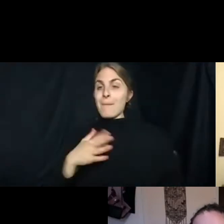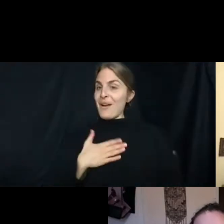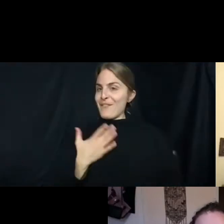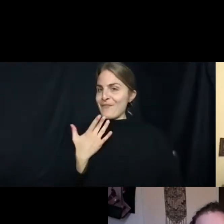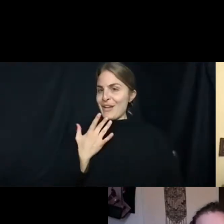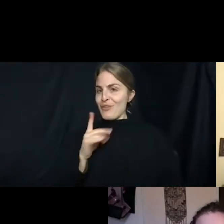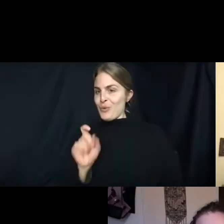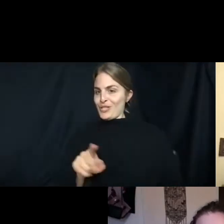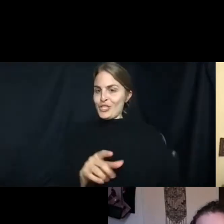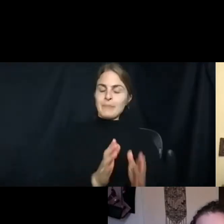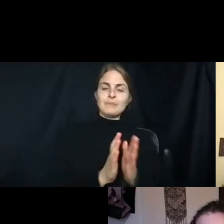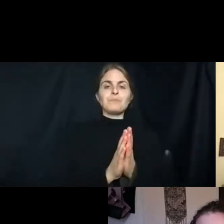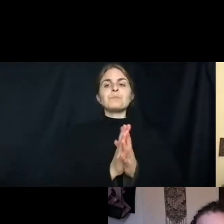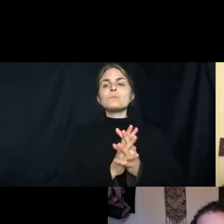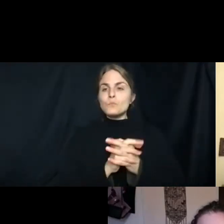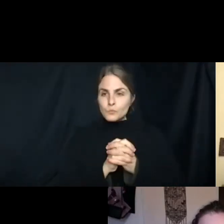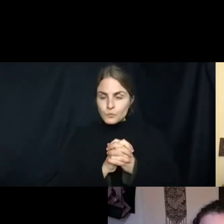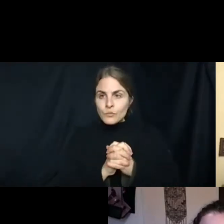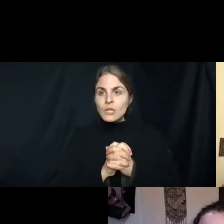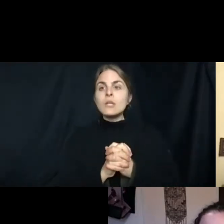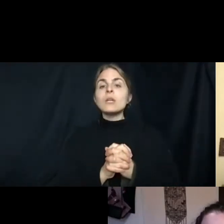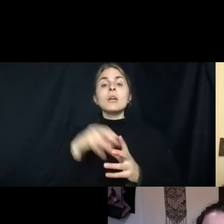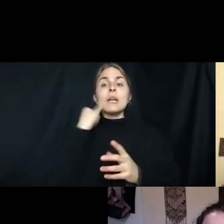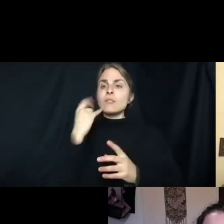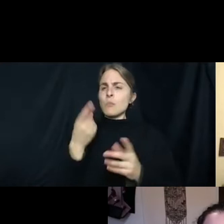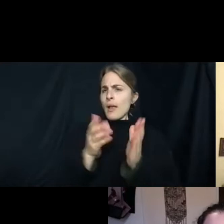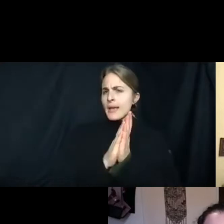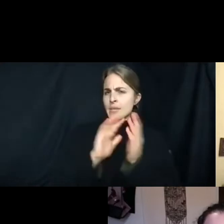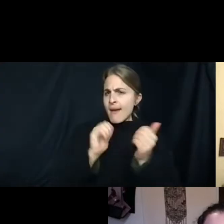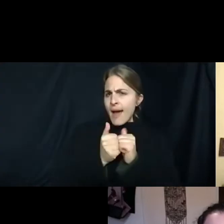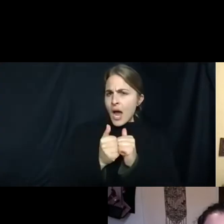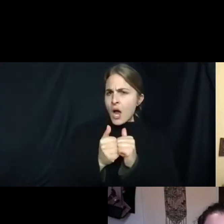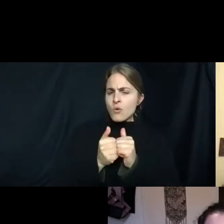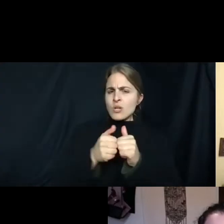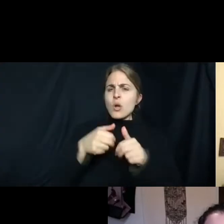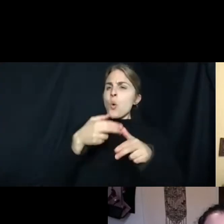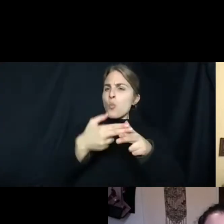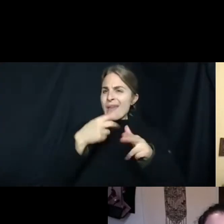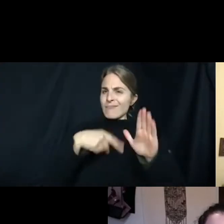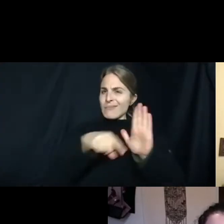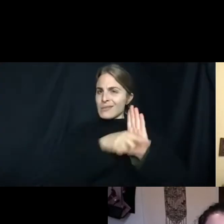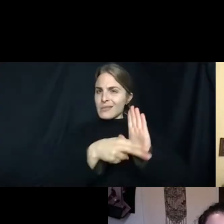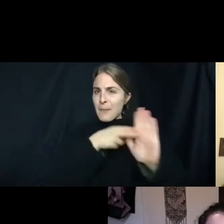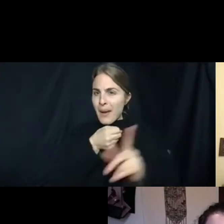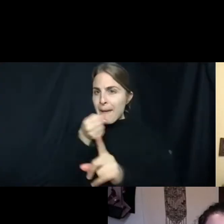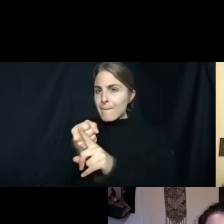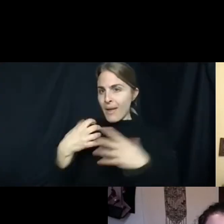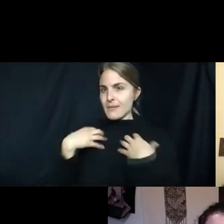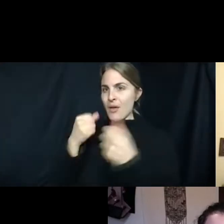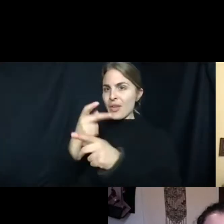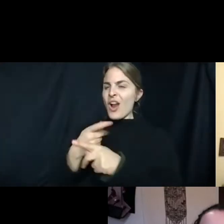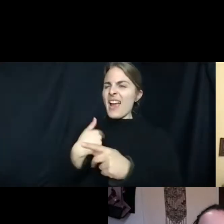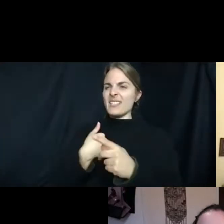because when someone asks me how weight stigma impacts healthcare, I always get to turn it around on